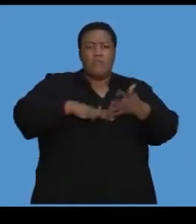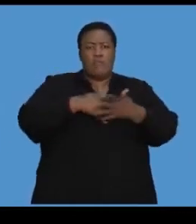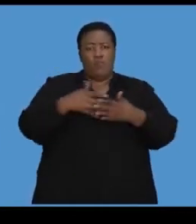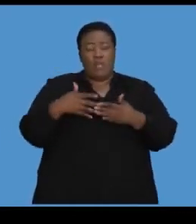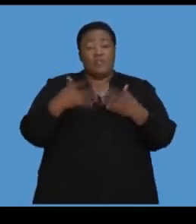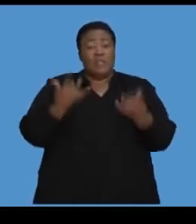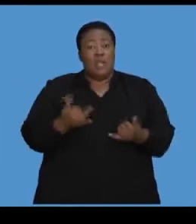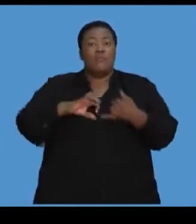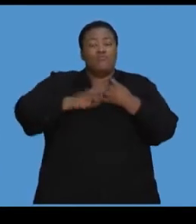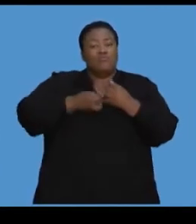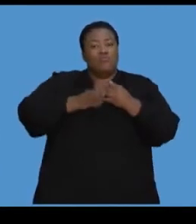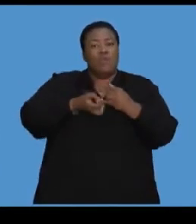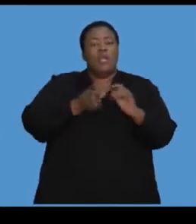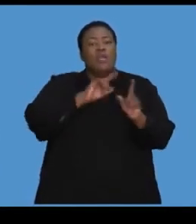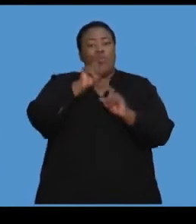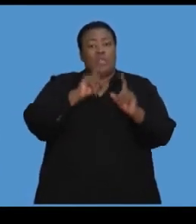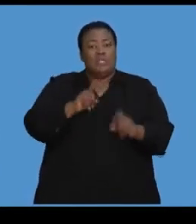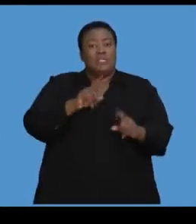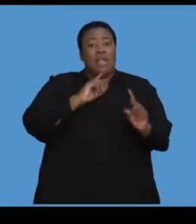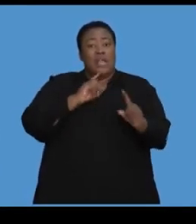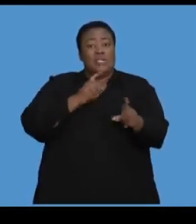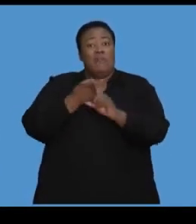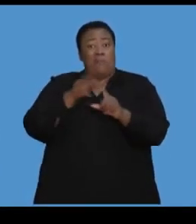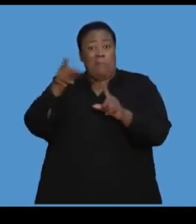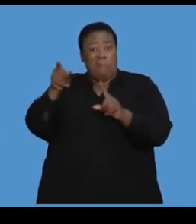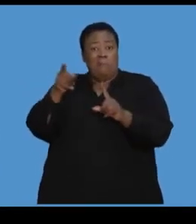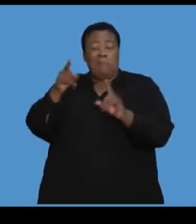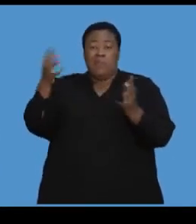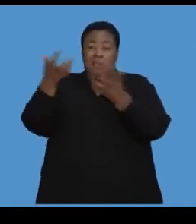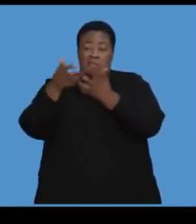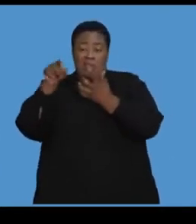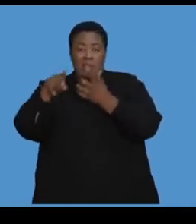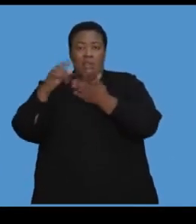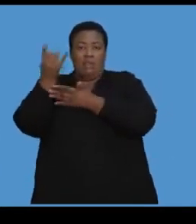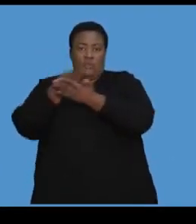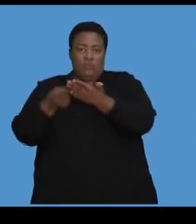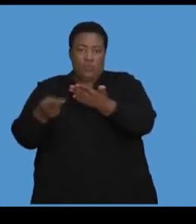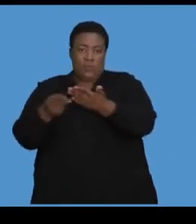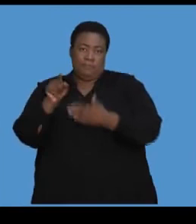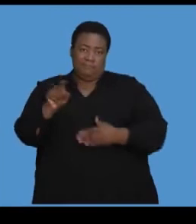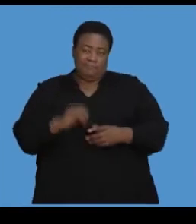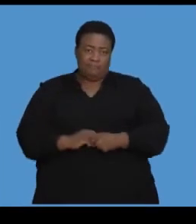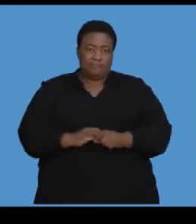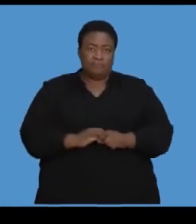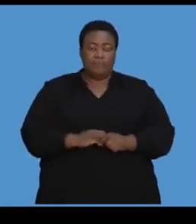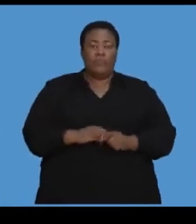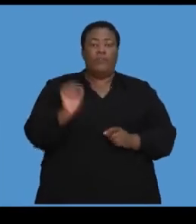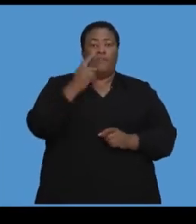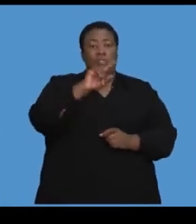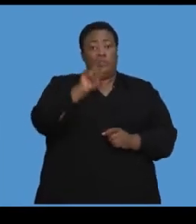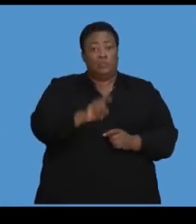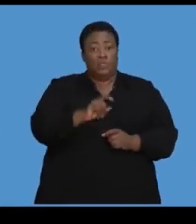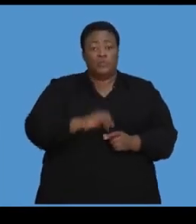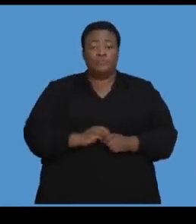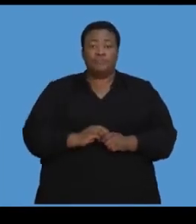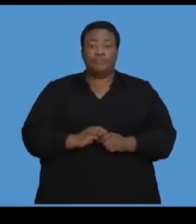are required to attempt questions from this or related to this cartoon. Let's look at our questions.